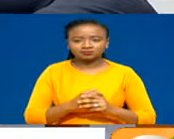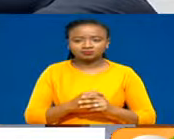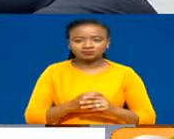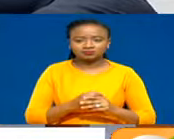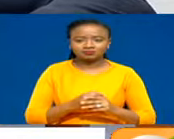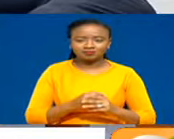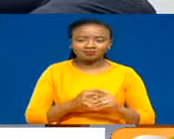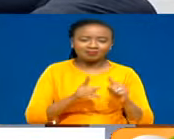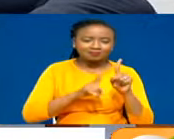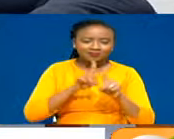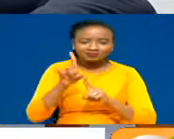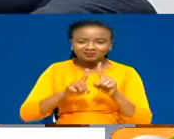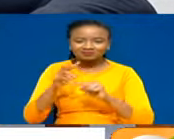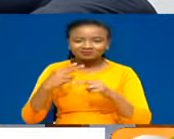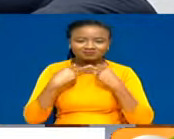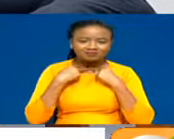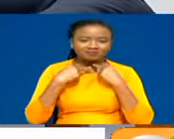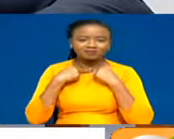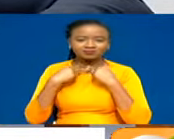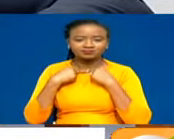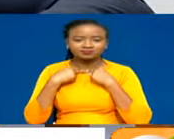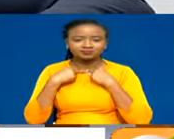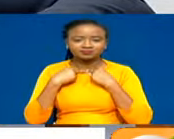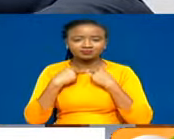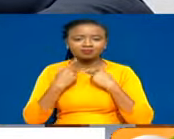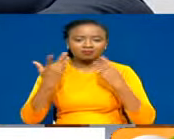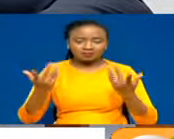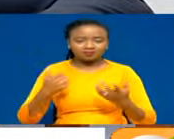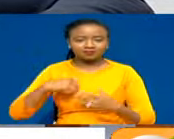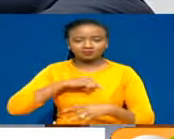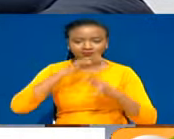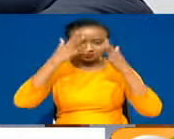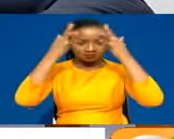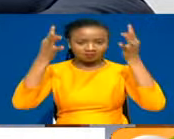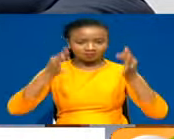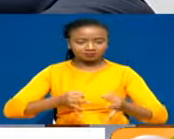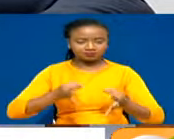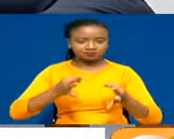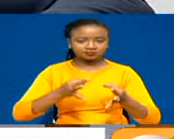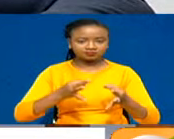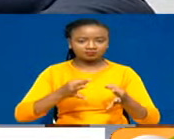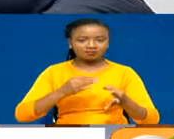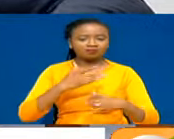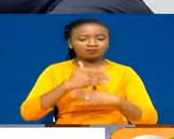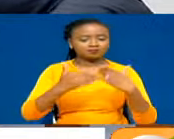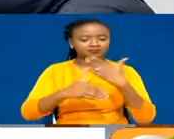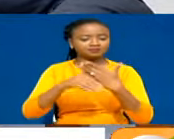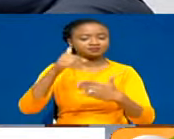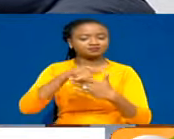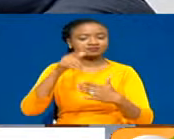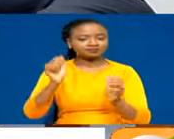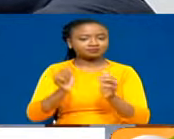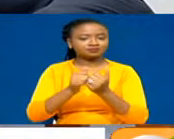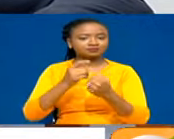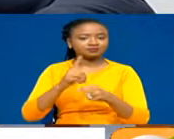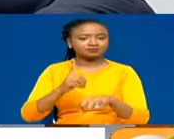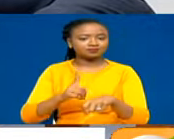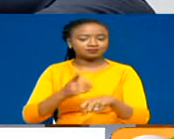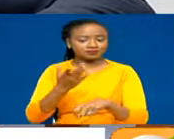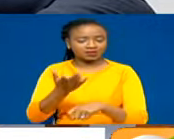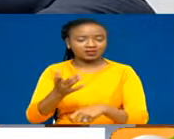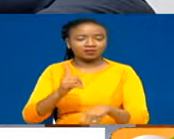because of travel restrictions and all of that. We decided to build during COVID and use little funds we